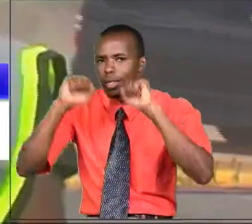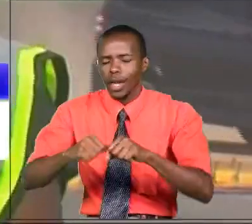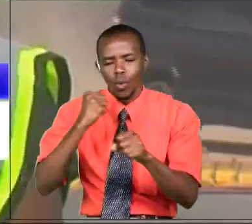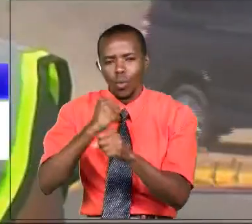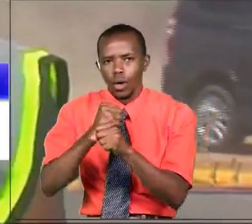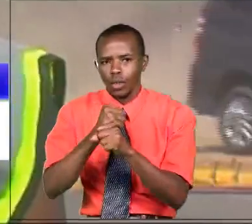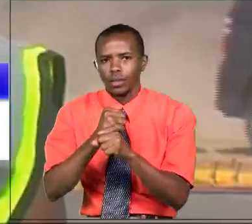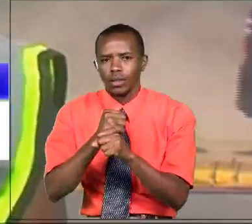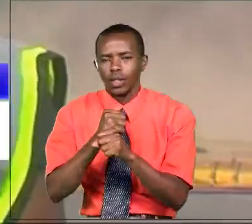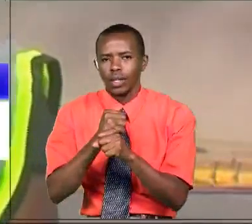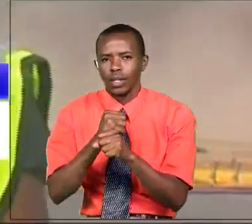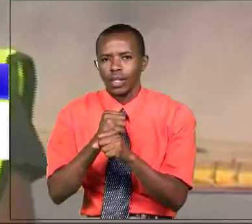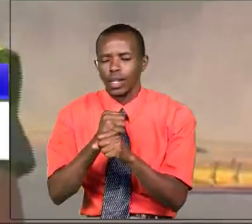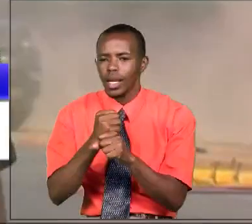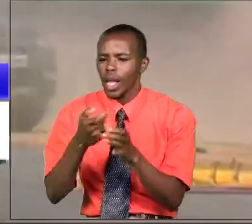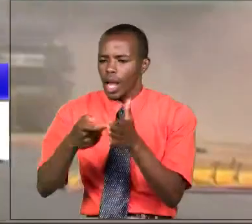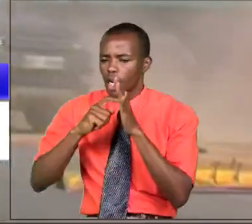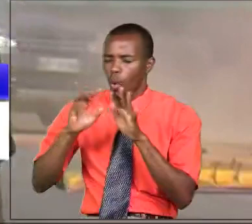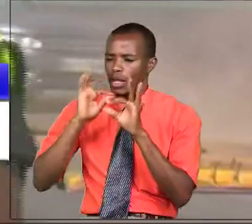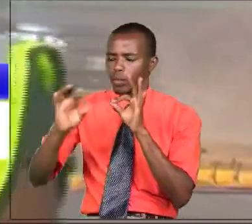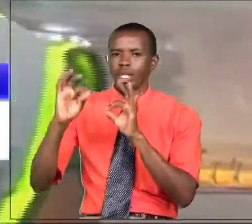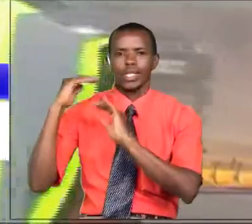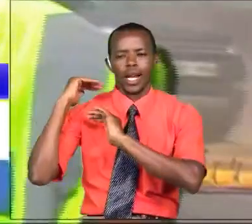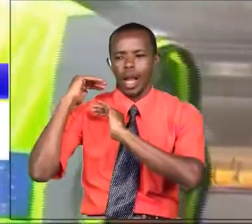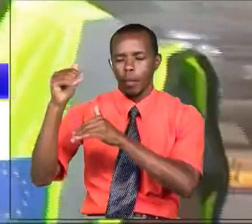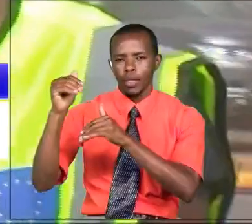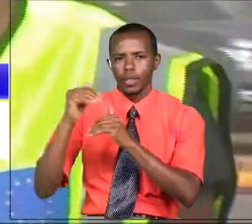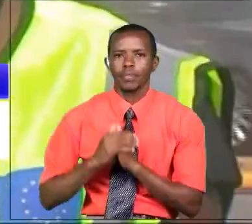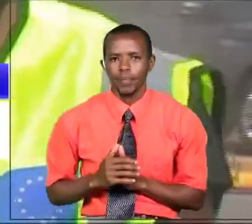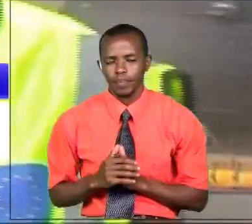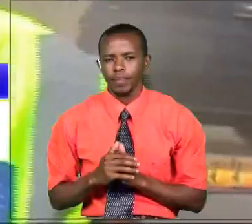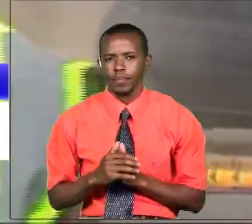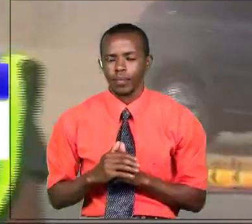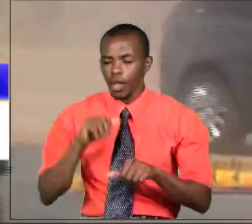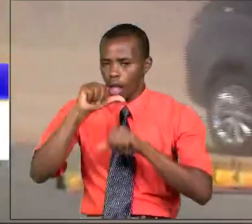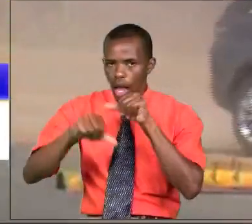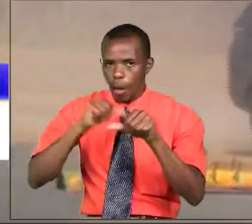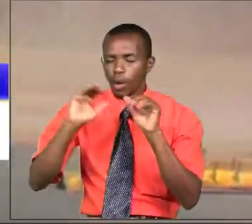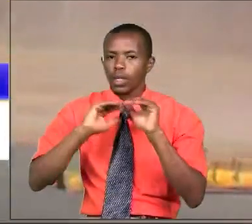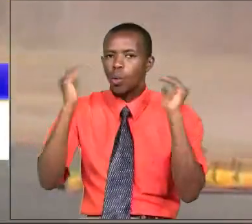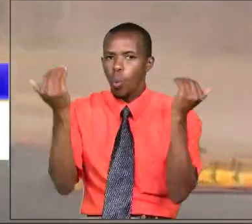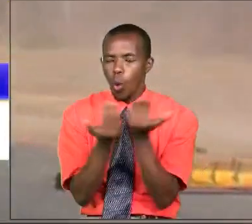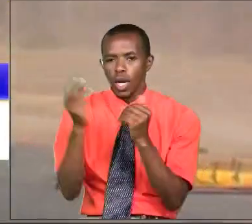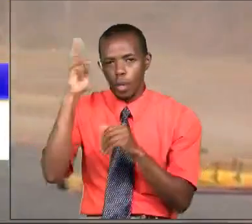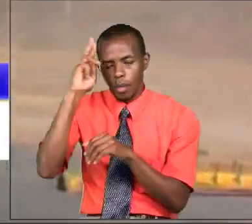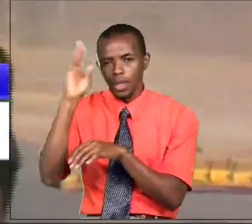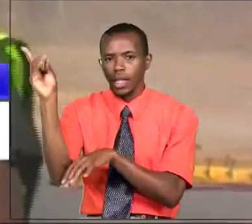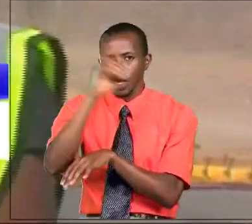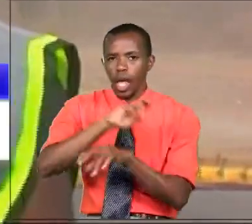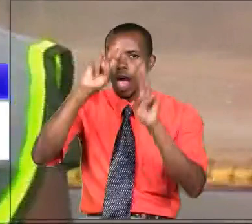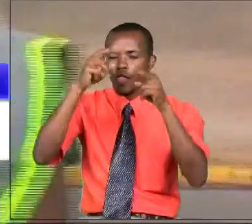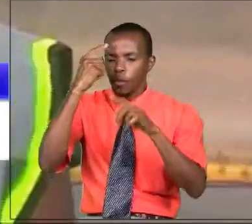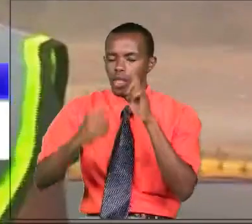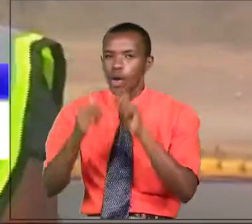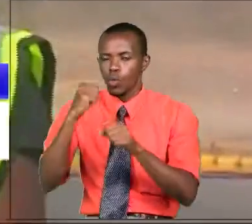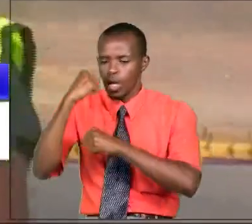operate on the required speed limits. So about the World Day of Remembrance, the theme for this year